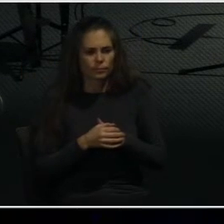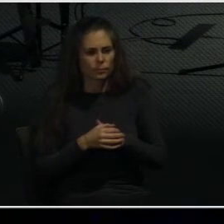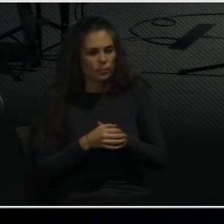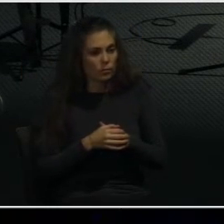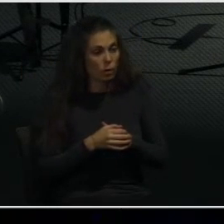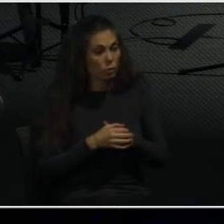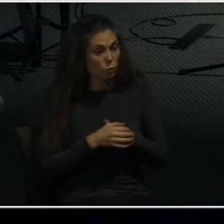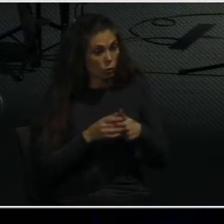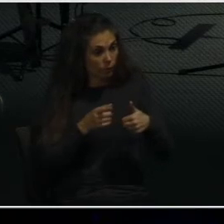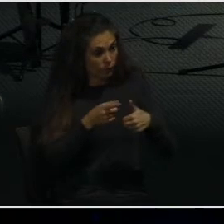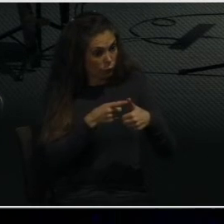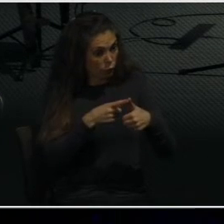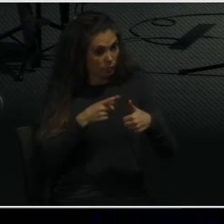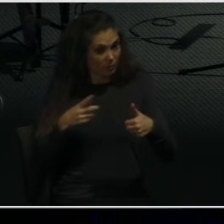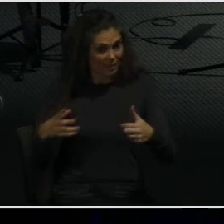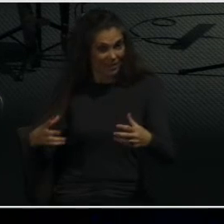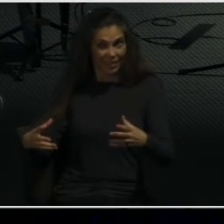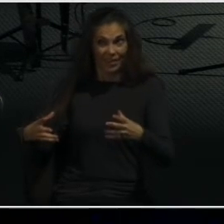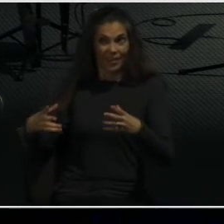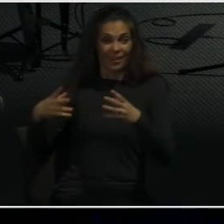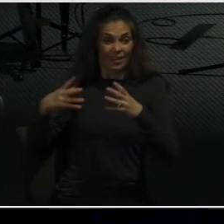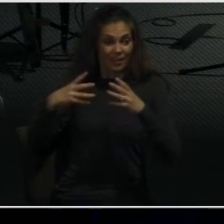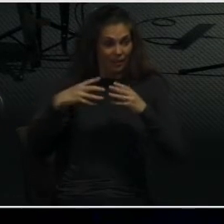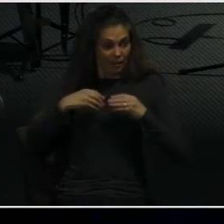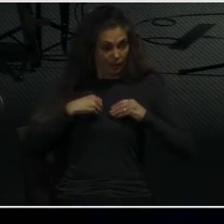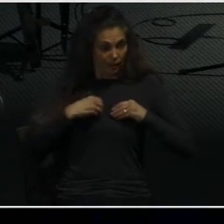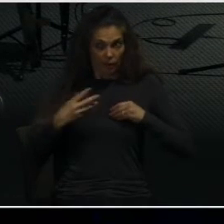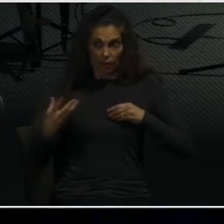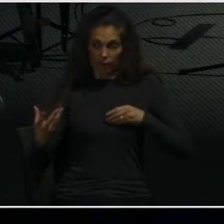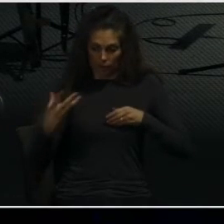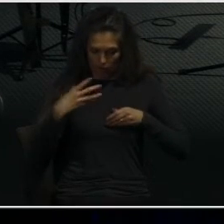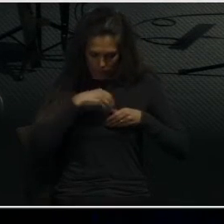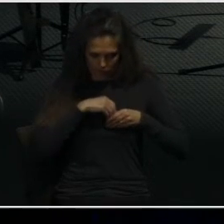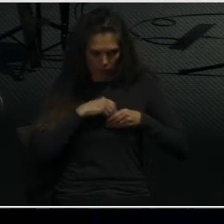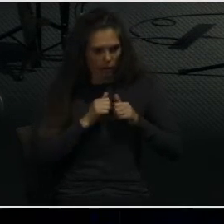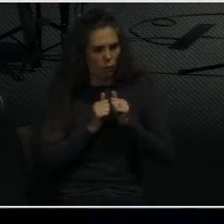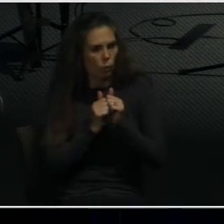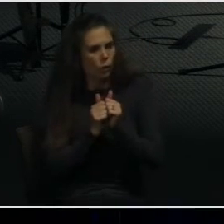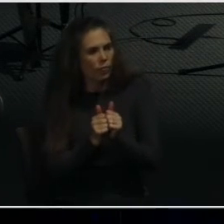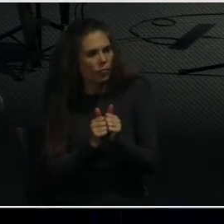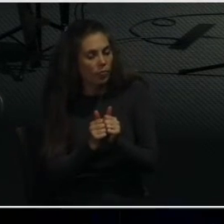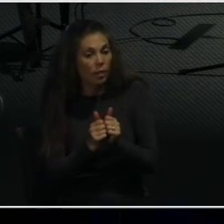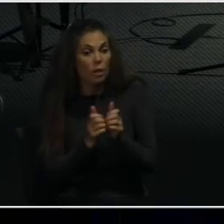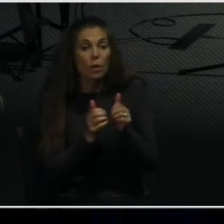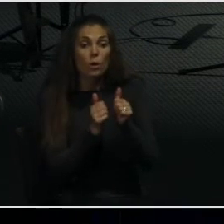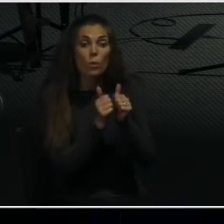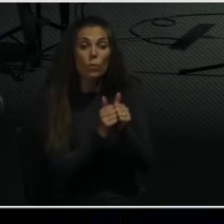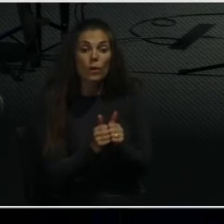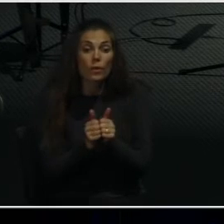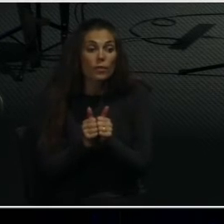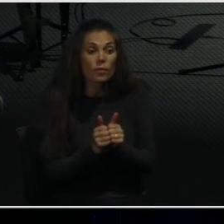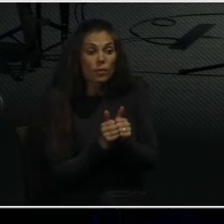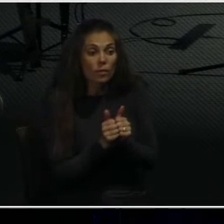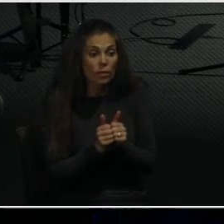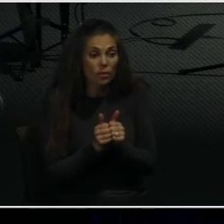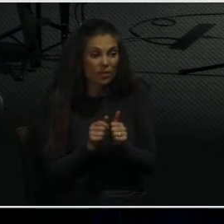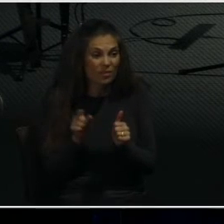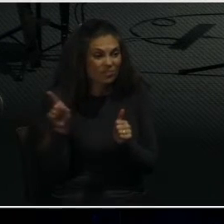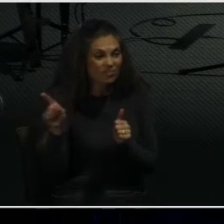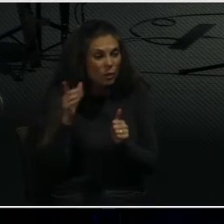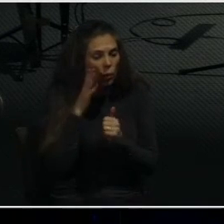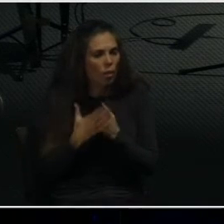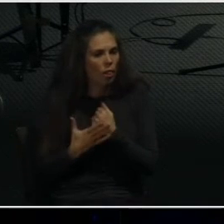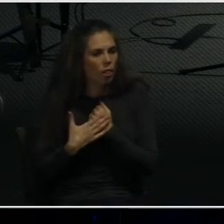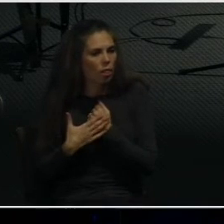this journey of walking with him, and he reveals to us as we walk with him, oh, that area of your life, that's sin. And